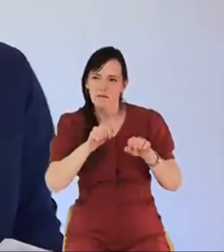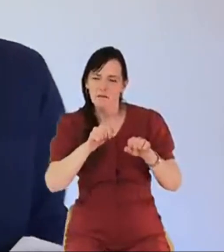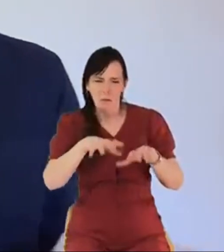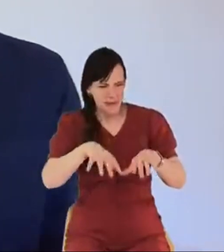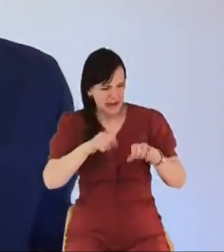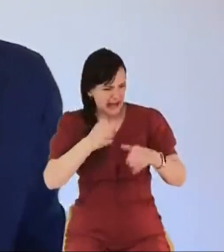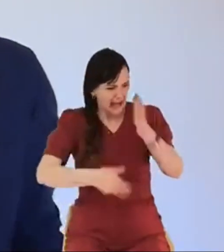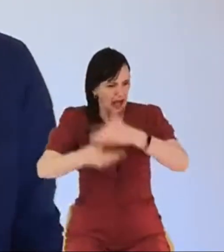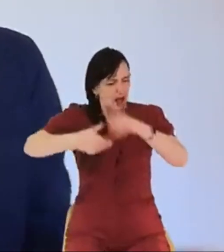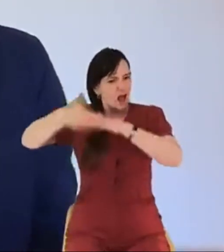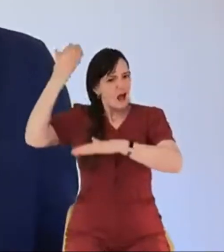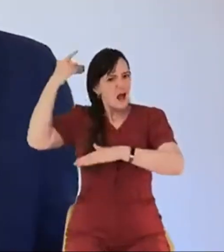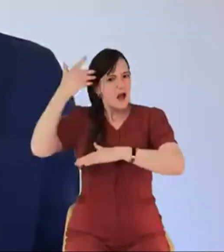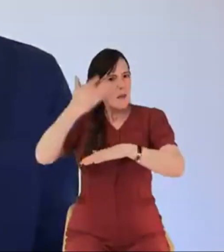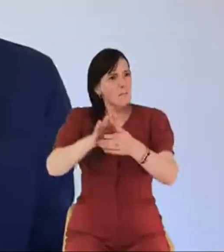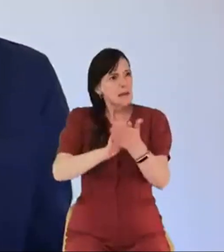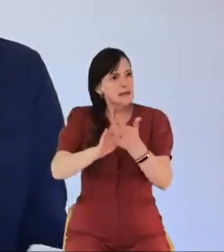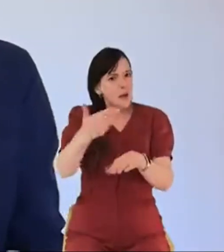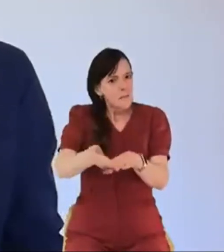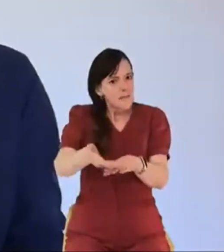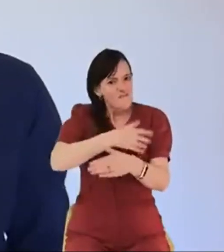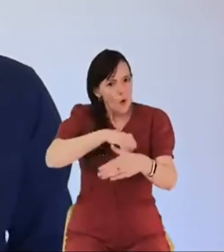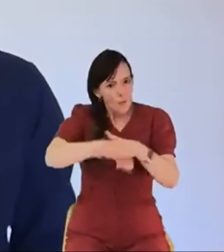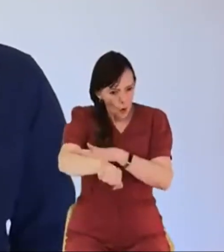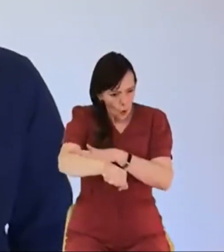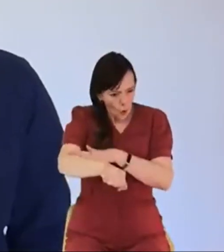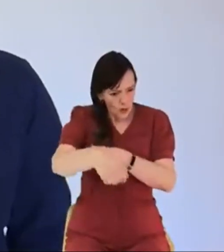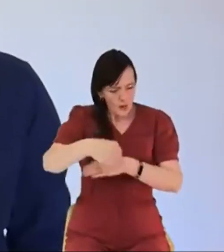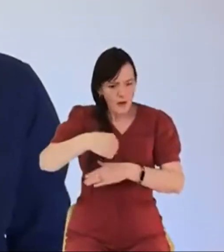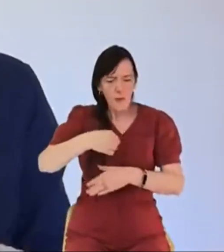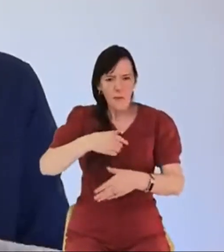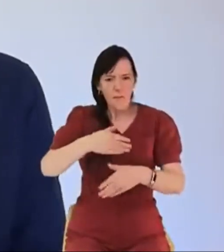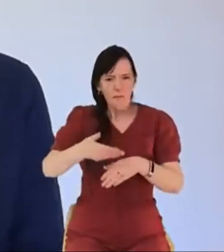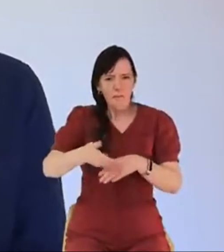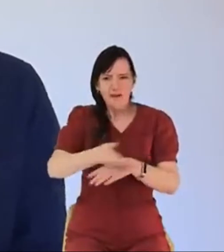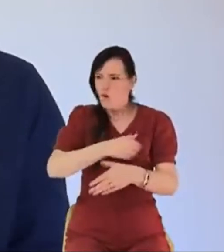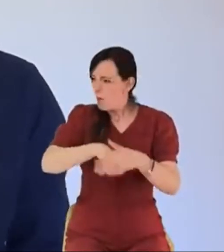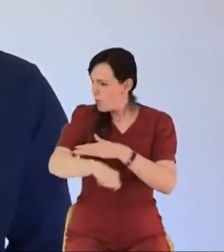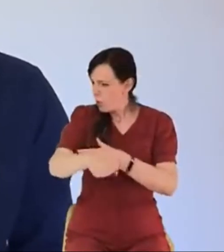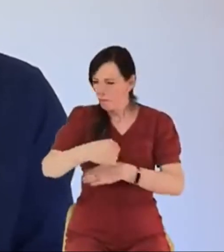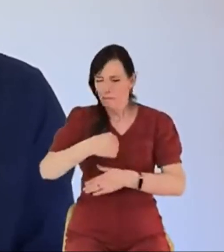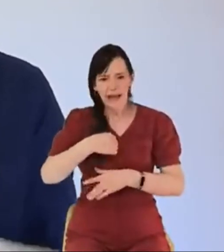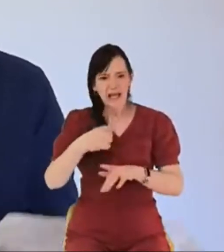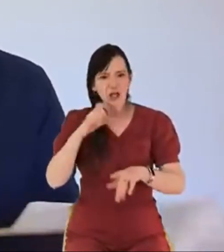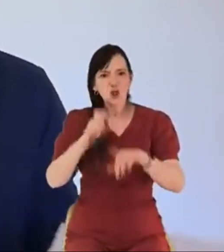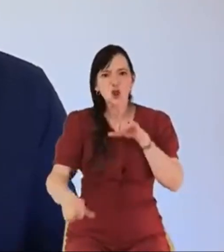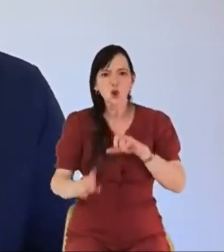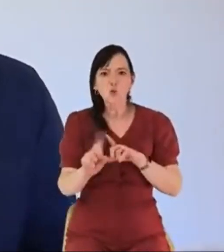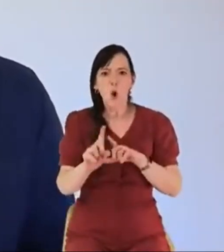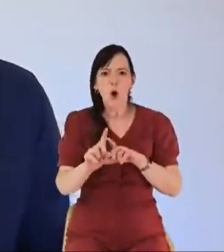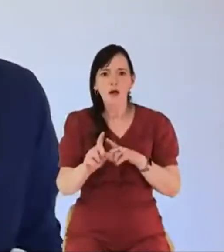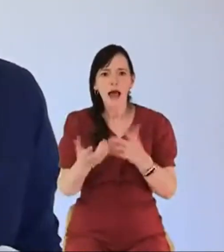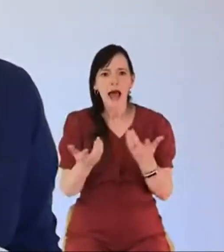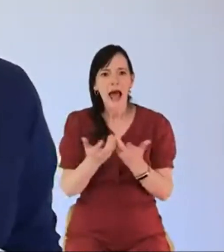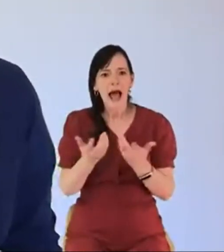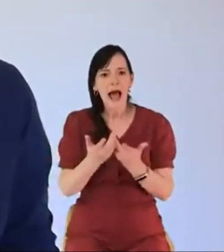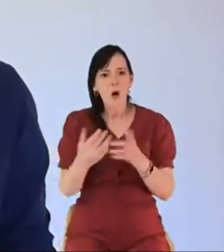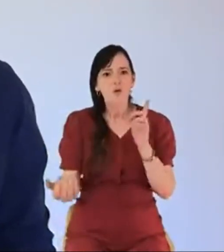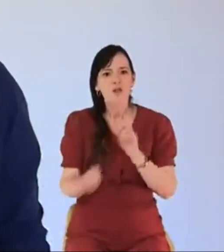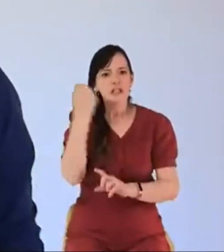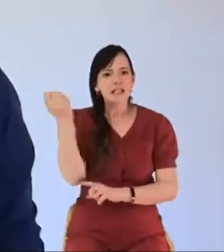the the beginning before we were born what had we done to deserve our place on god's team